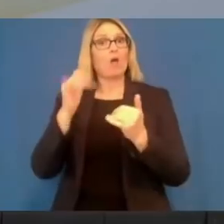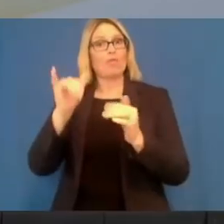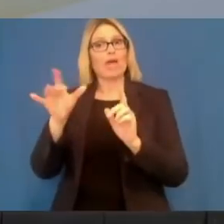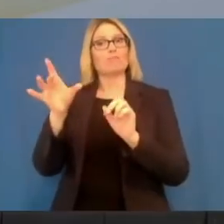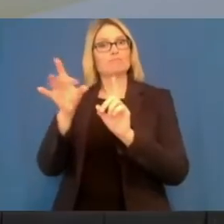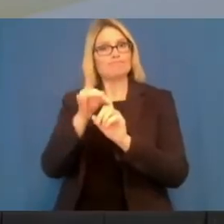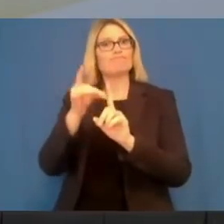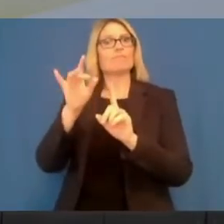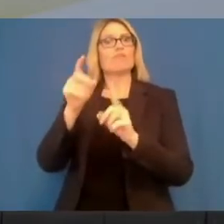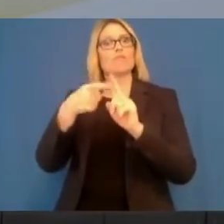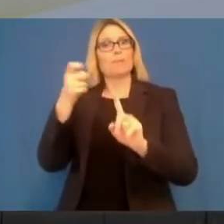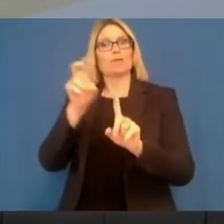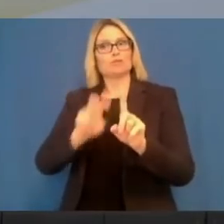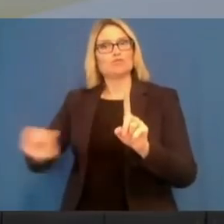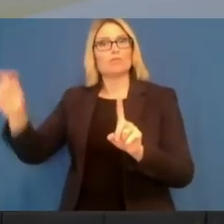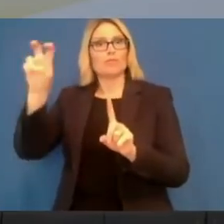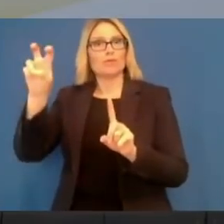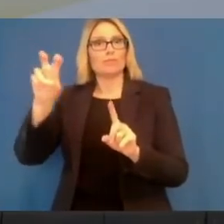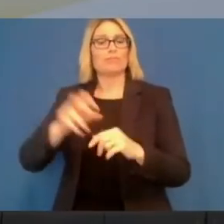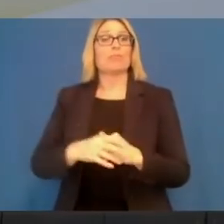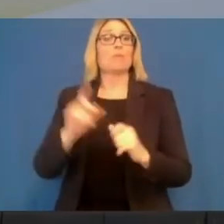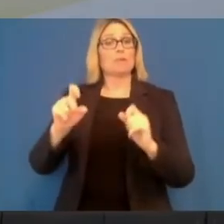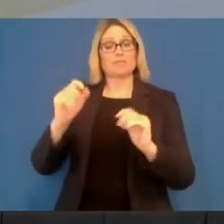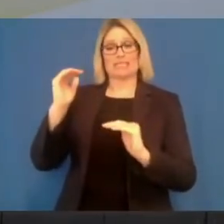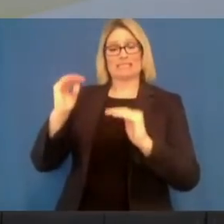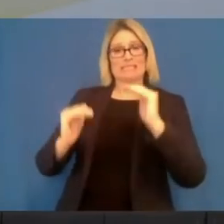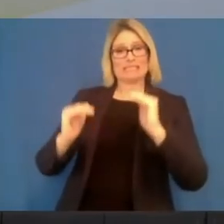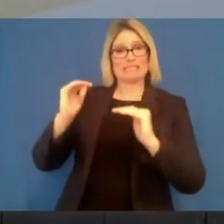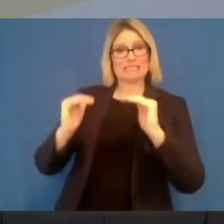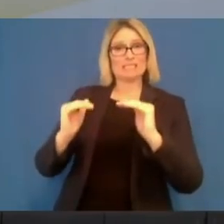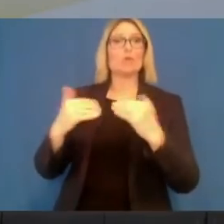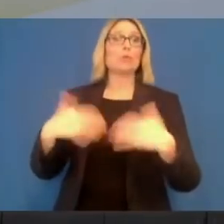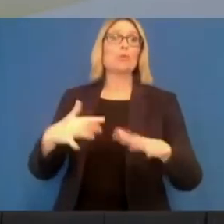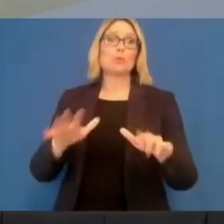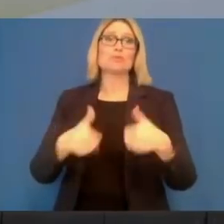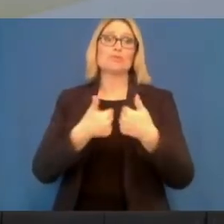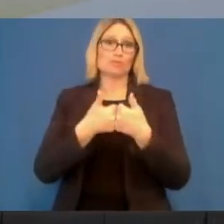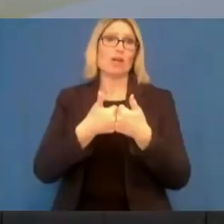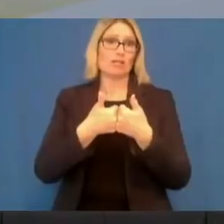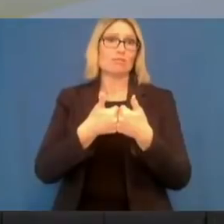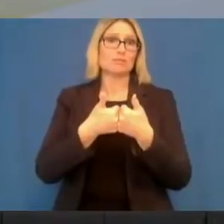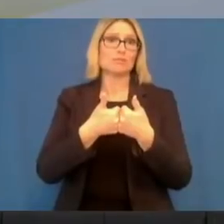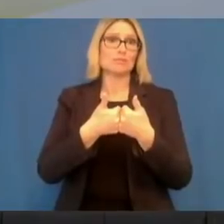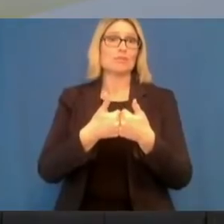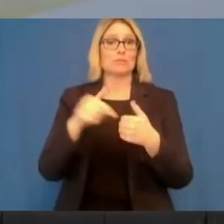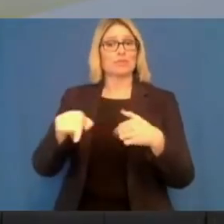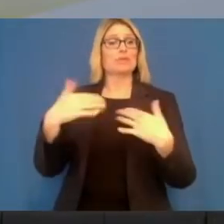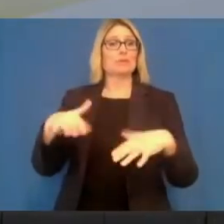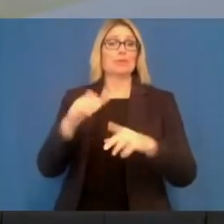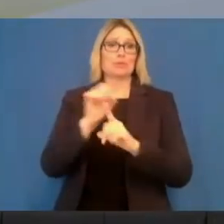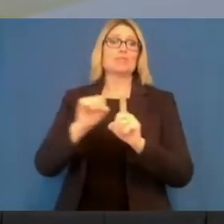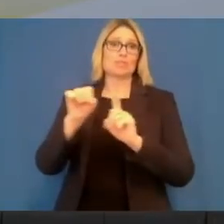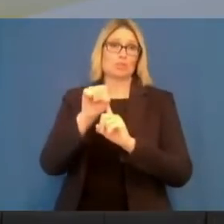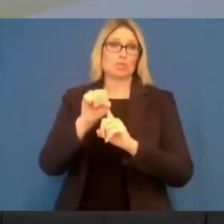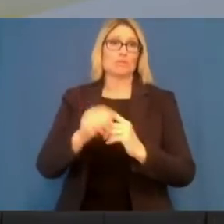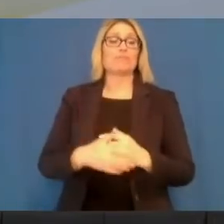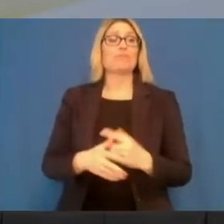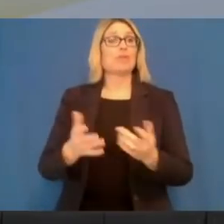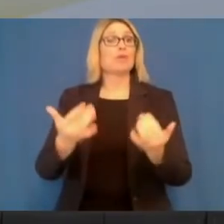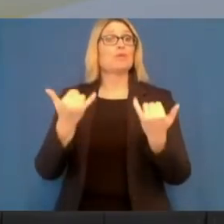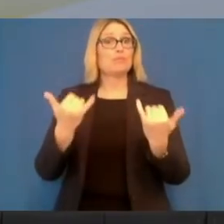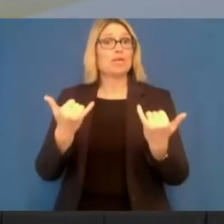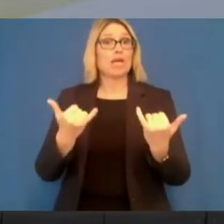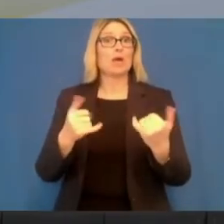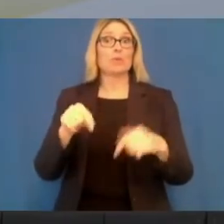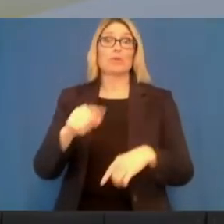travel. Striking that balance is more challenging given our current situation. We are currently dealing with a